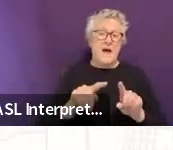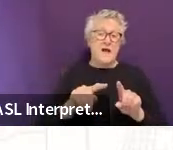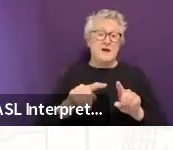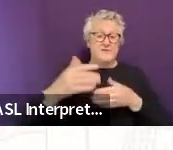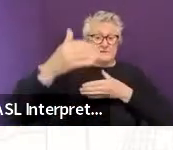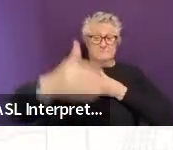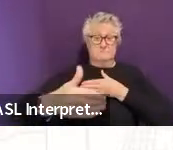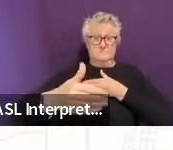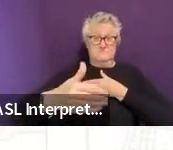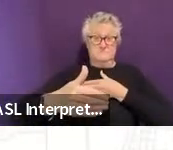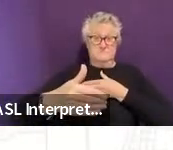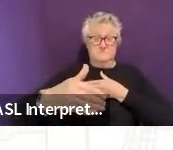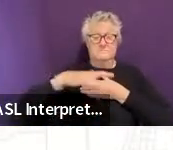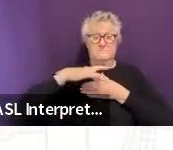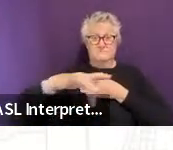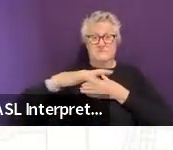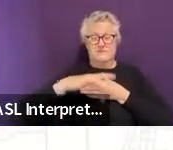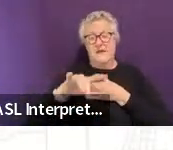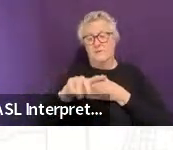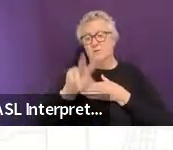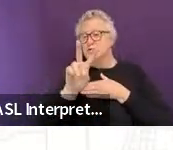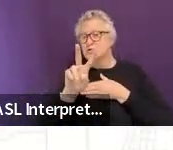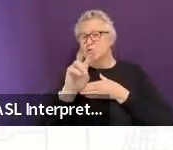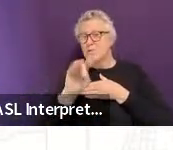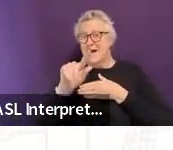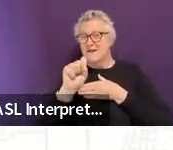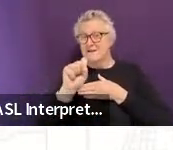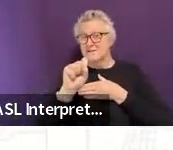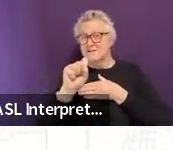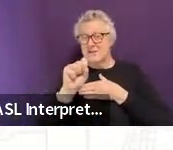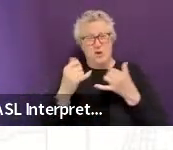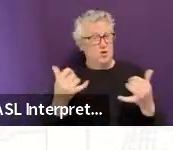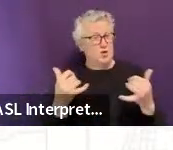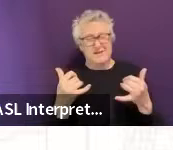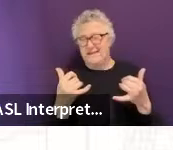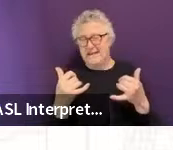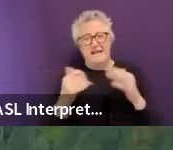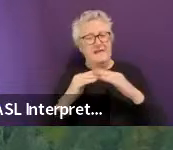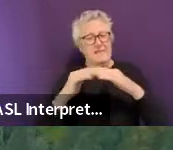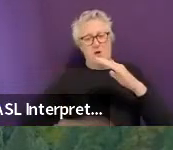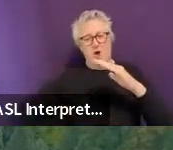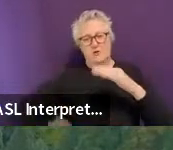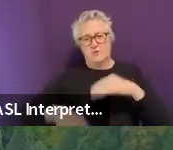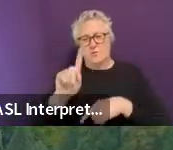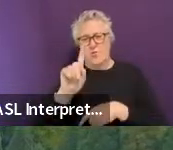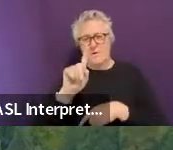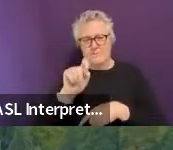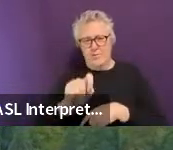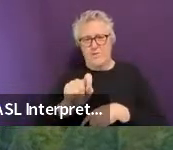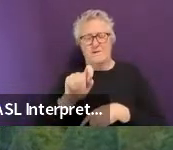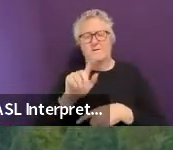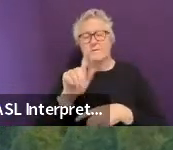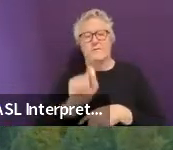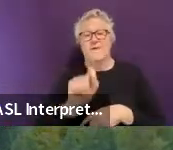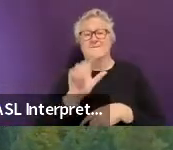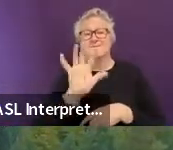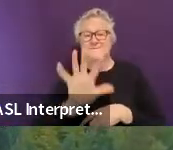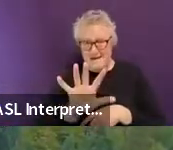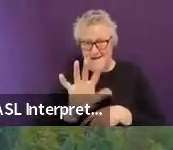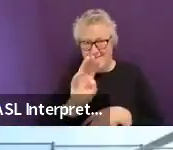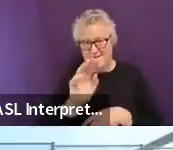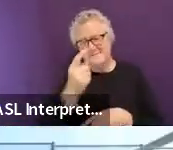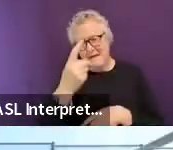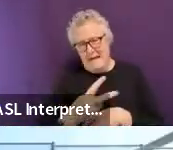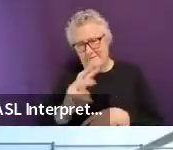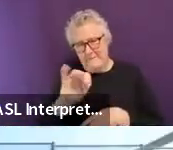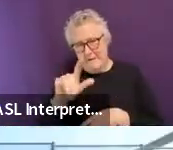interchanges are all less than a mile apart, resulting in substantial weaving and merging for drivers. Auxiliary lanes are currently being used within the program